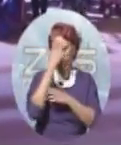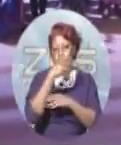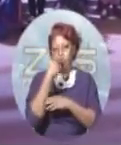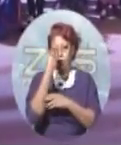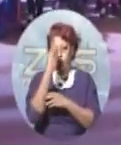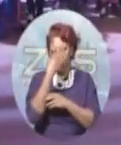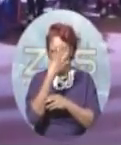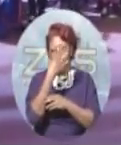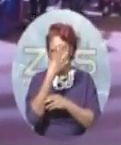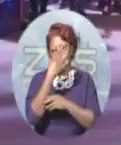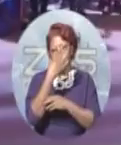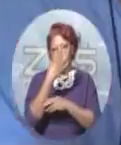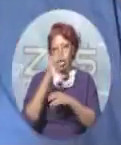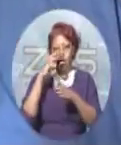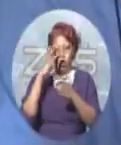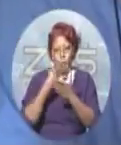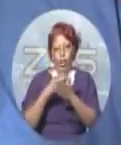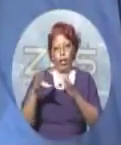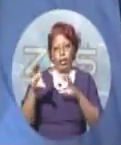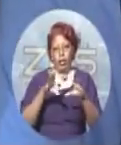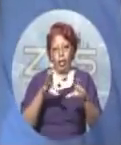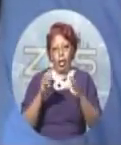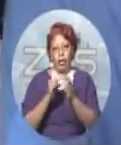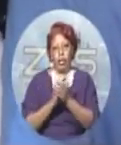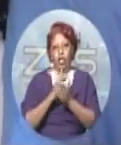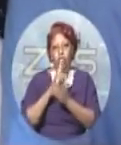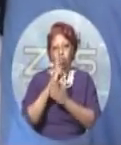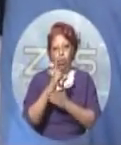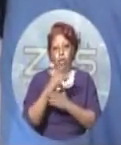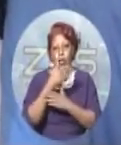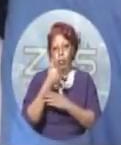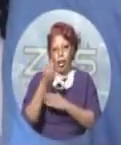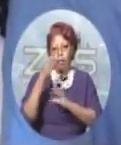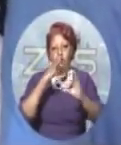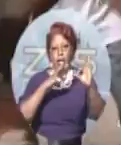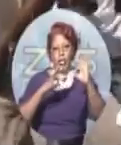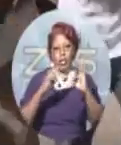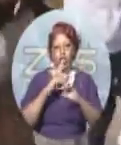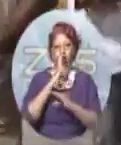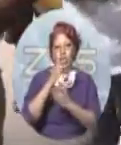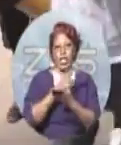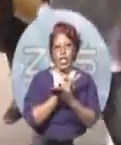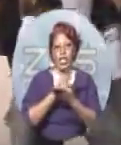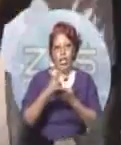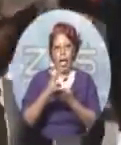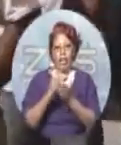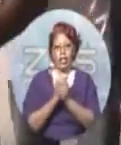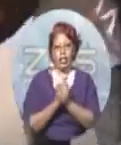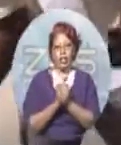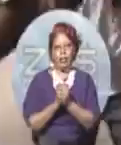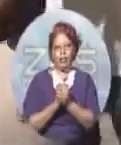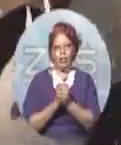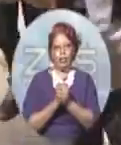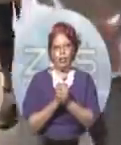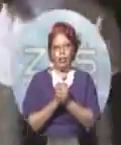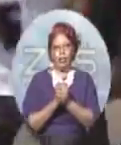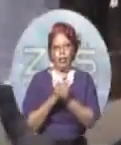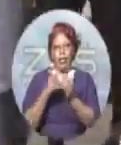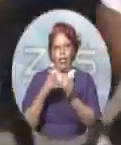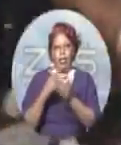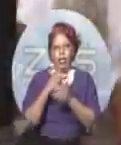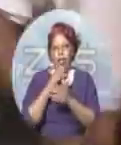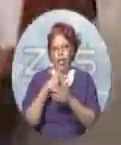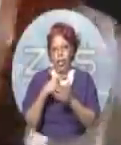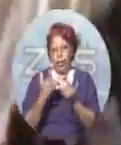and really like well done. You know, and it's really festive. It's really nice. I love the whole fact that the community gets